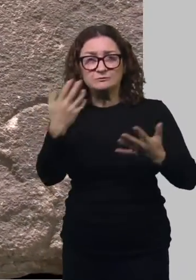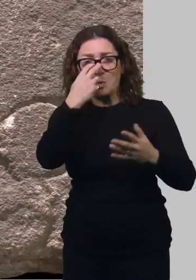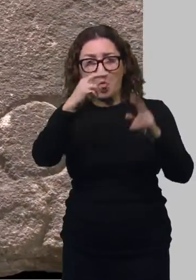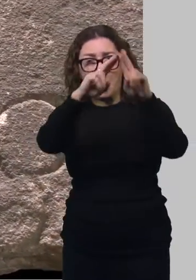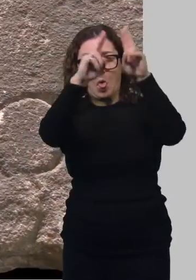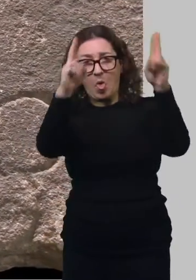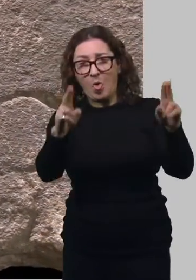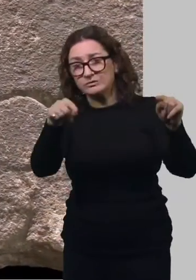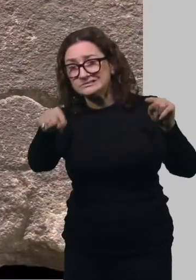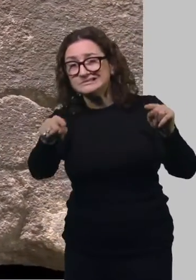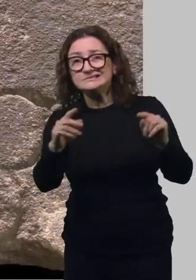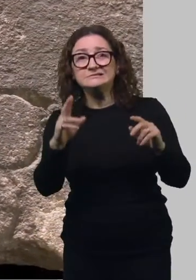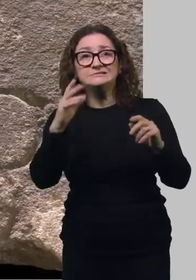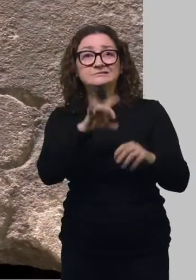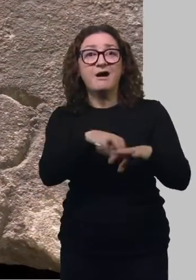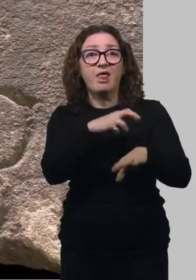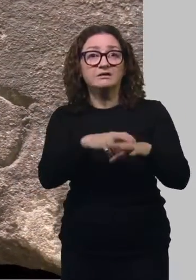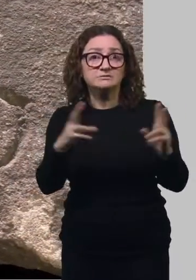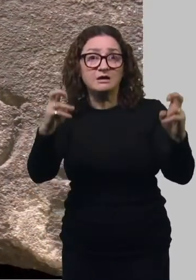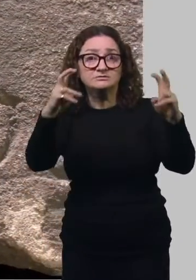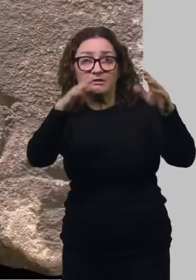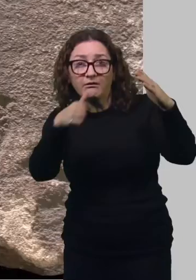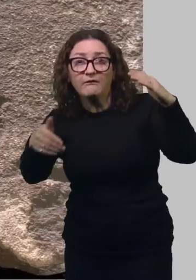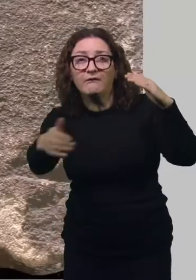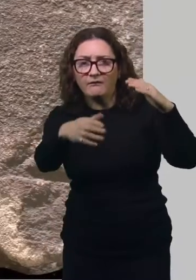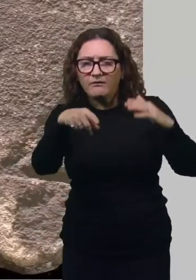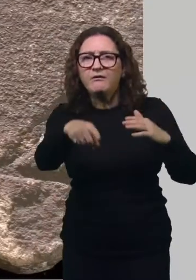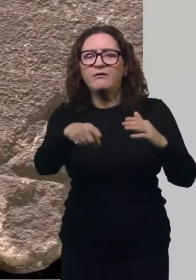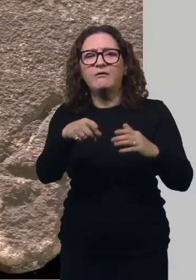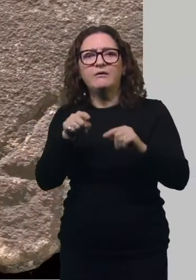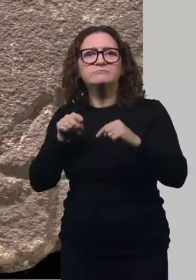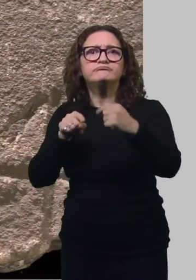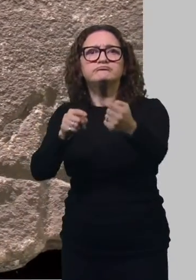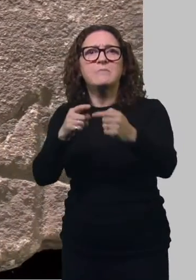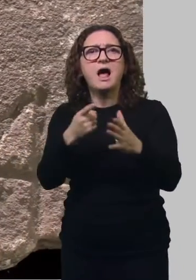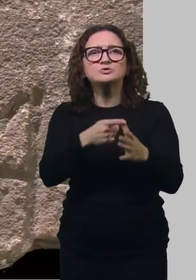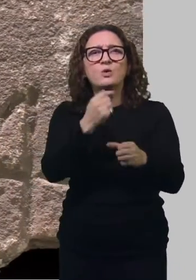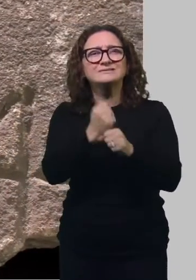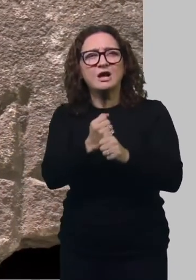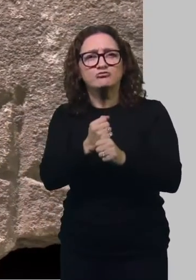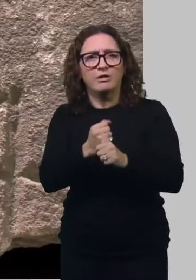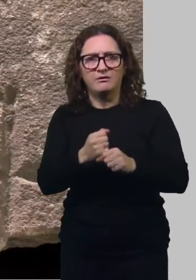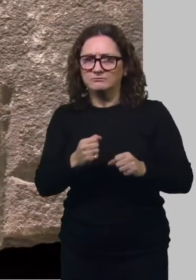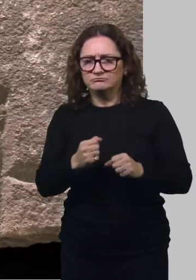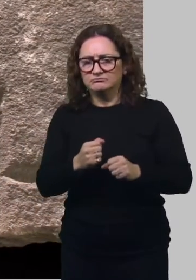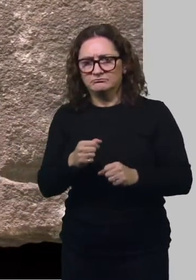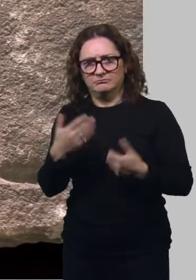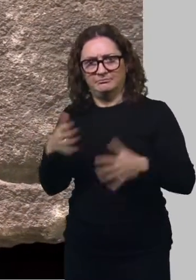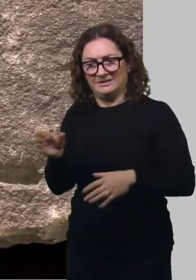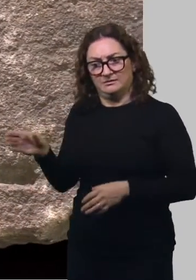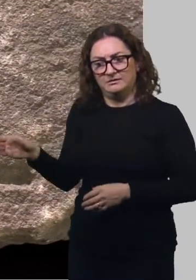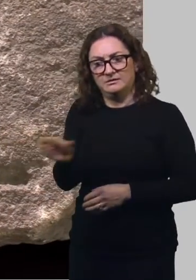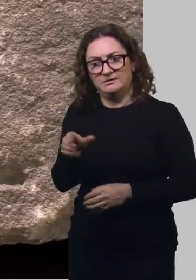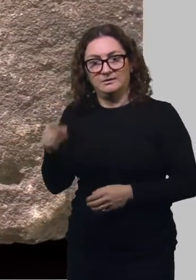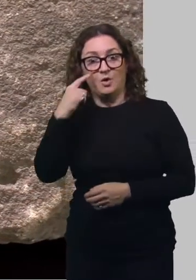to Castlebrack churchyard in Ireland. The Attorney-General, however, produced a witness who testified to having forged the gravestone for Mr.